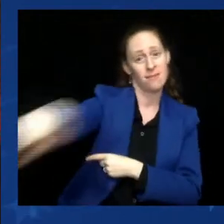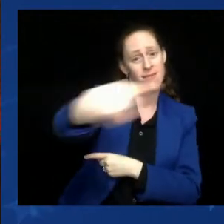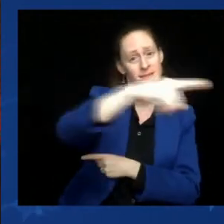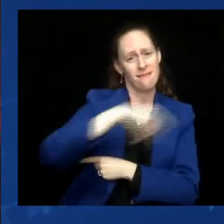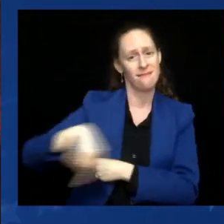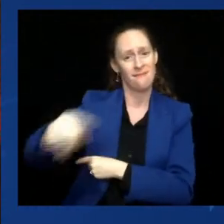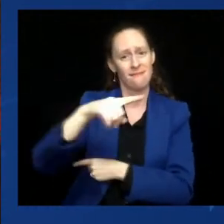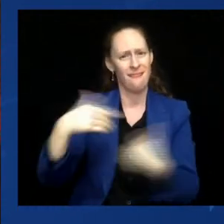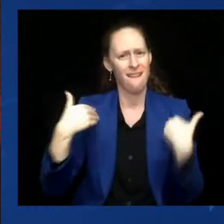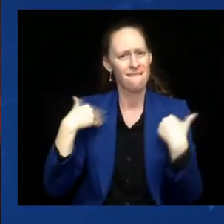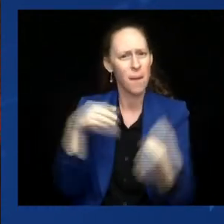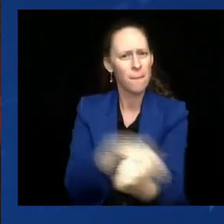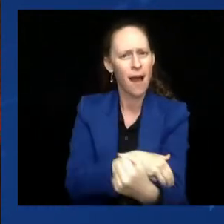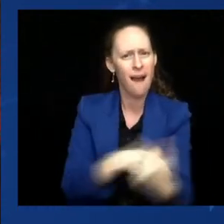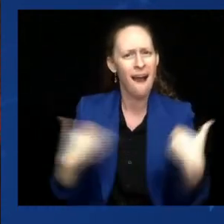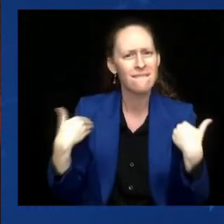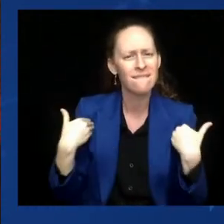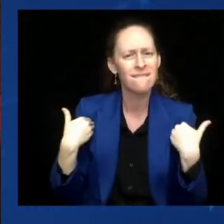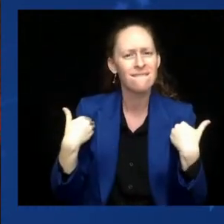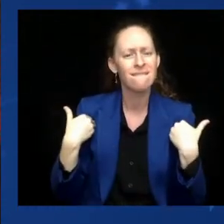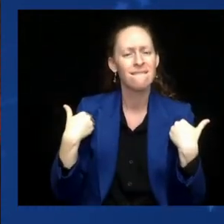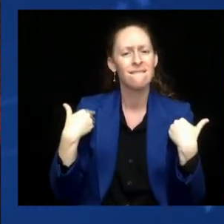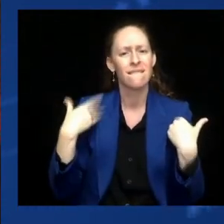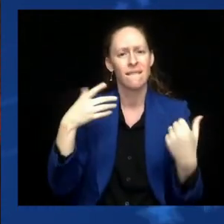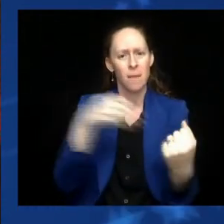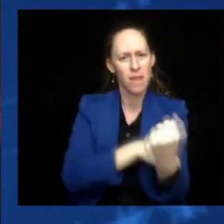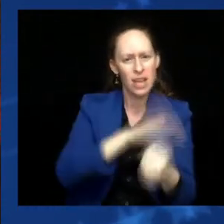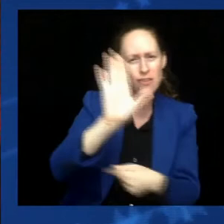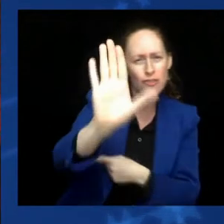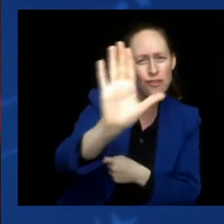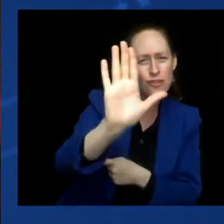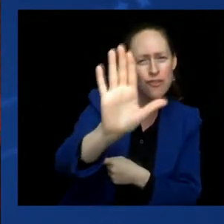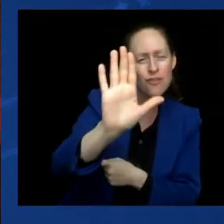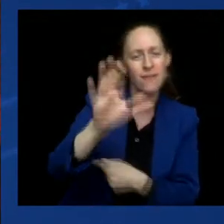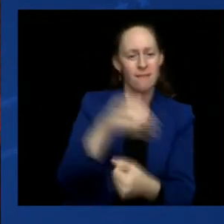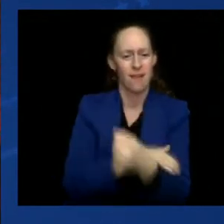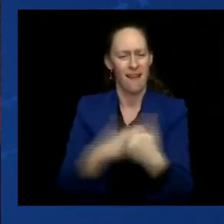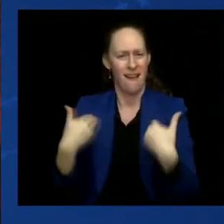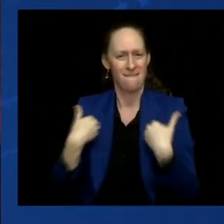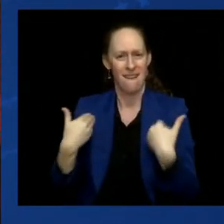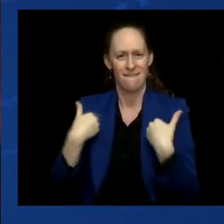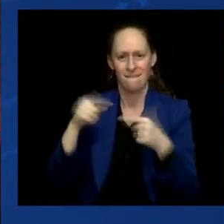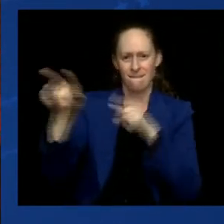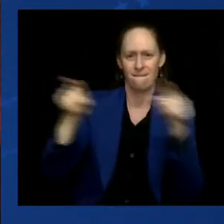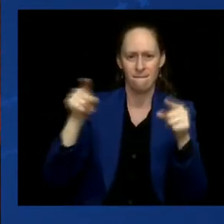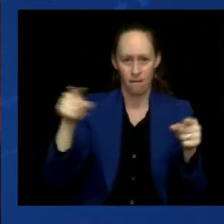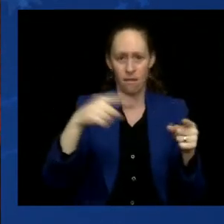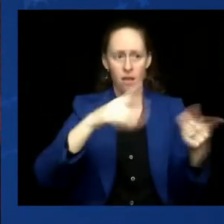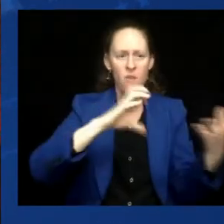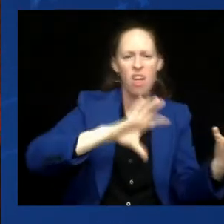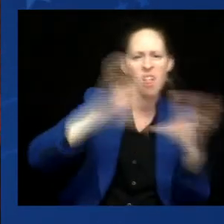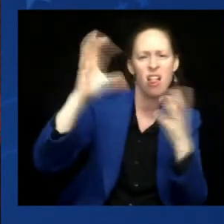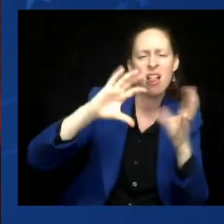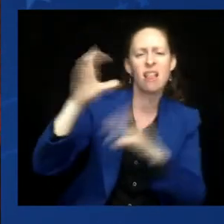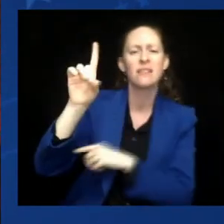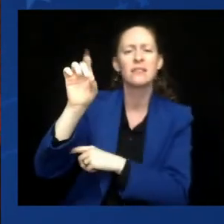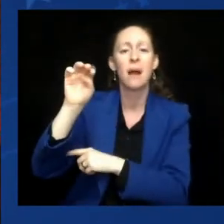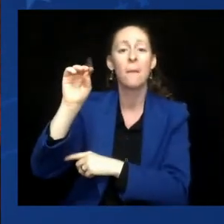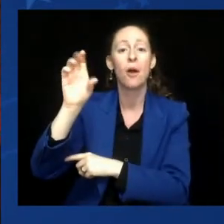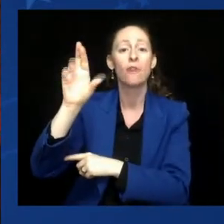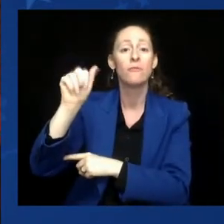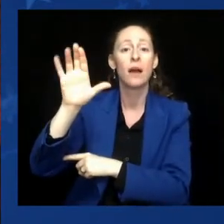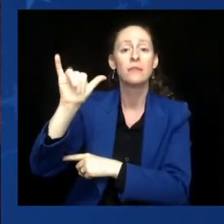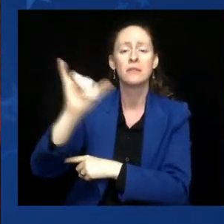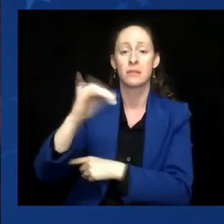democracy. I believe America is at an inflection point, one of those moments that determine